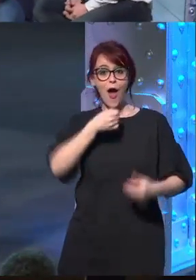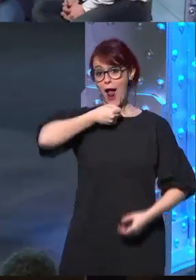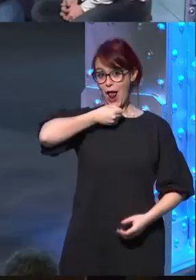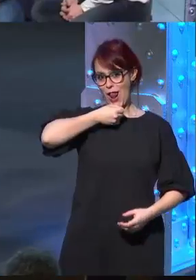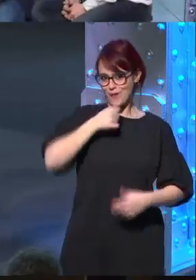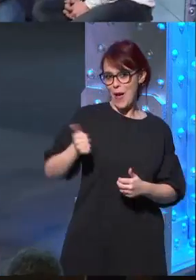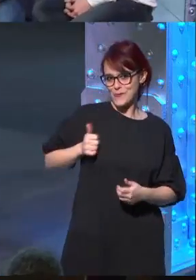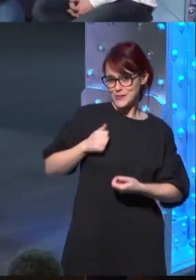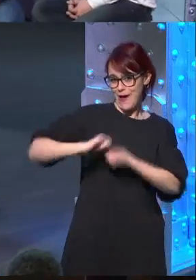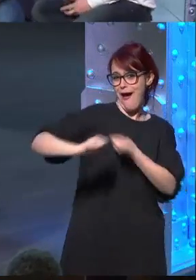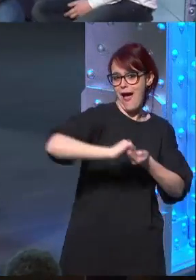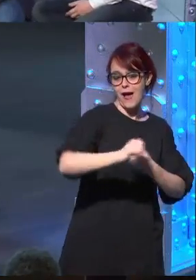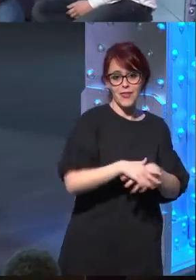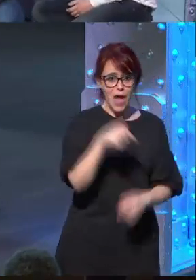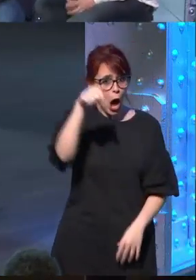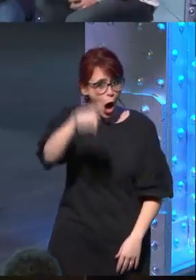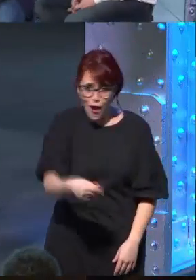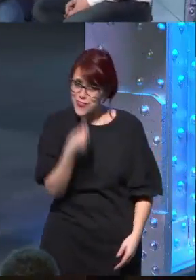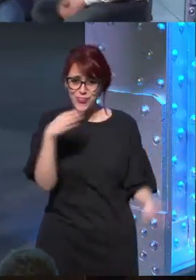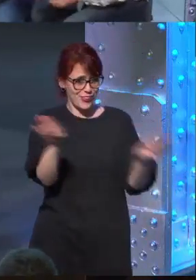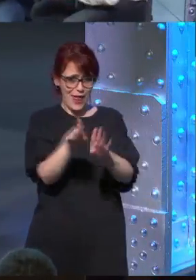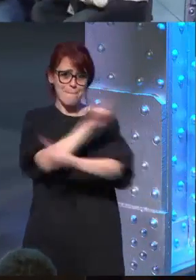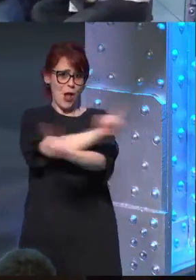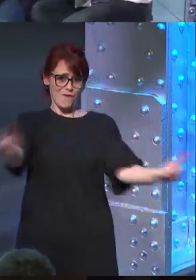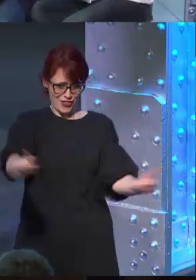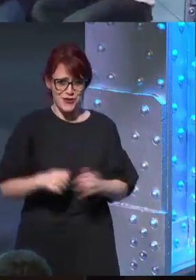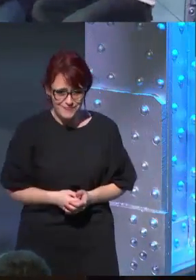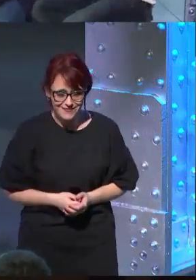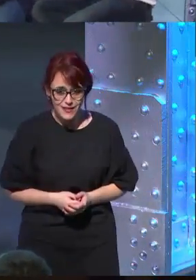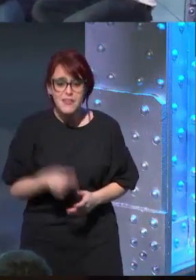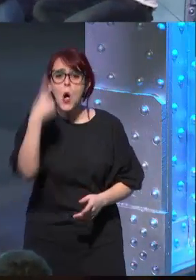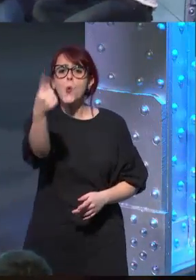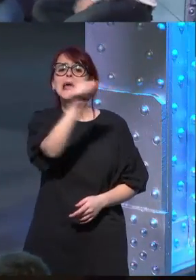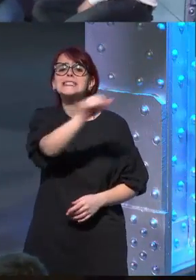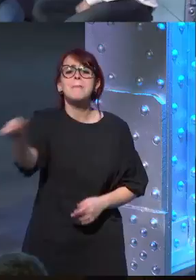Who, I think they come here to settle the score.